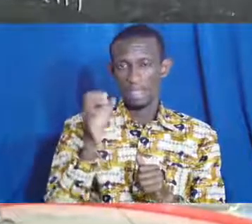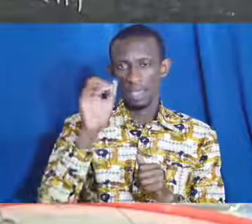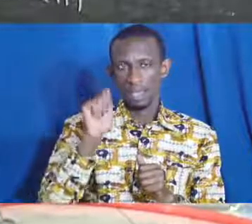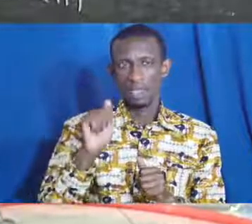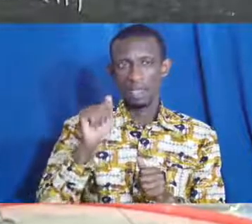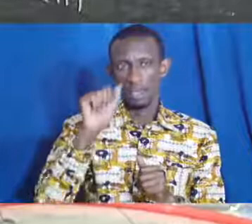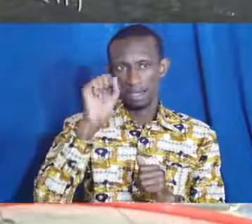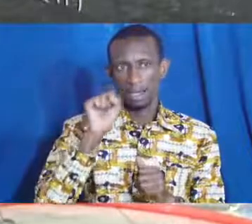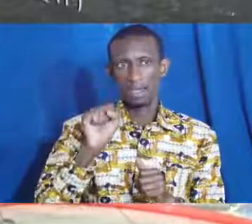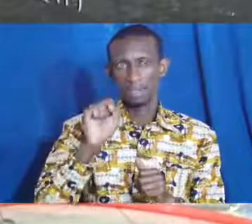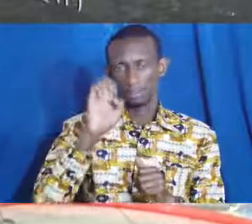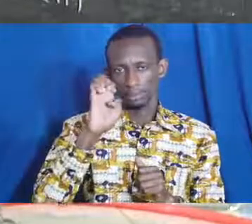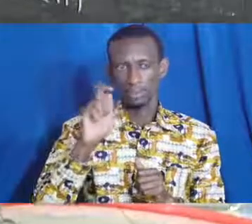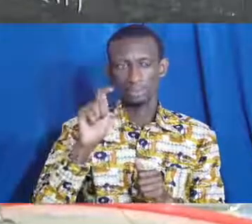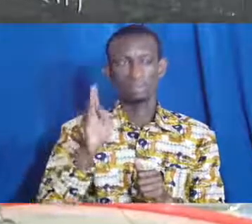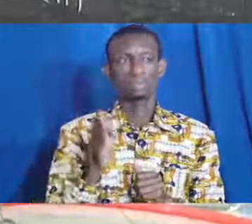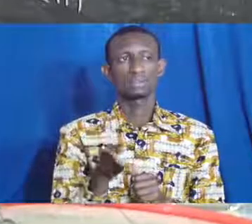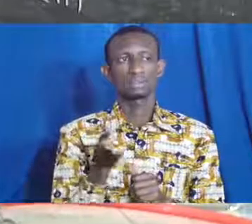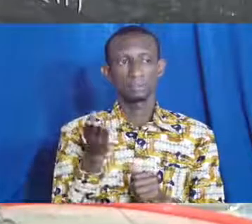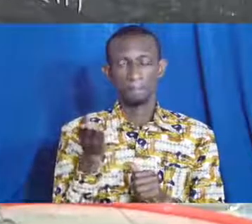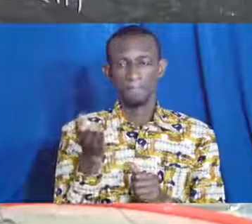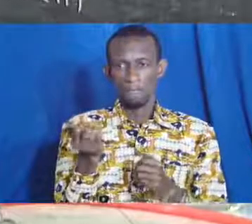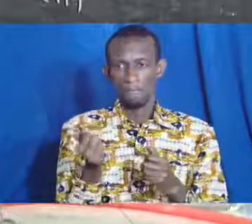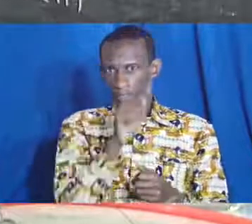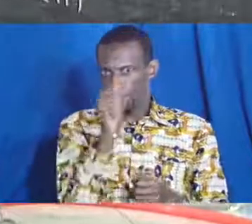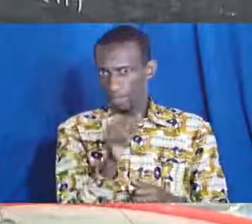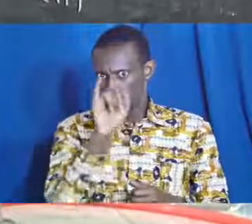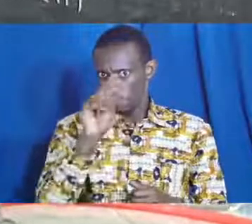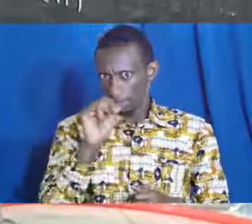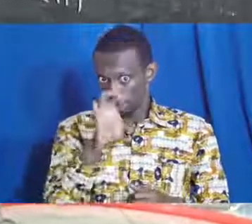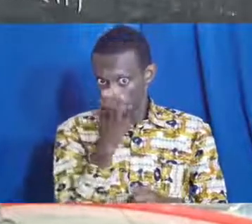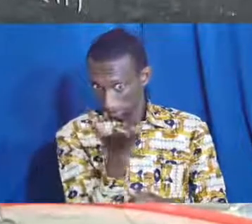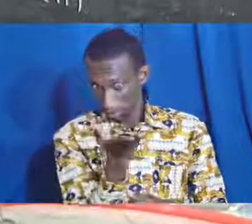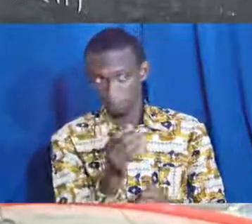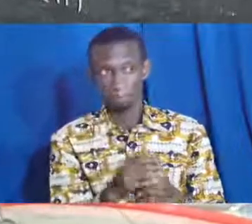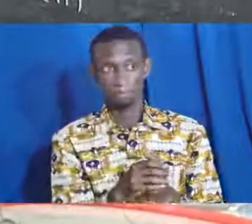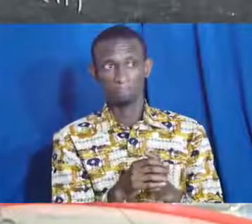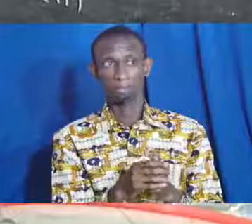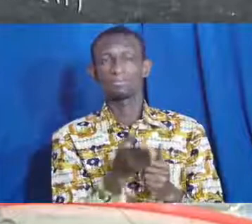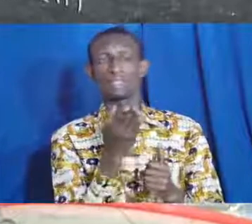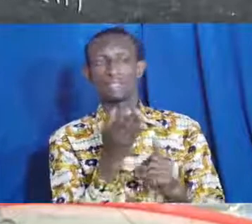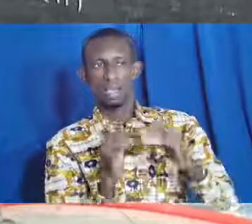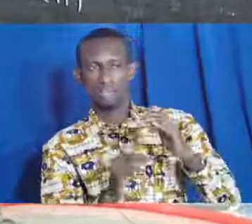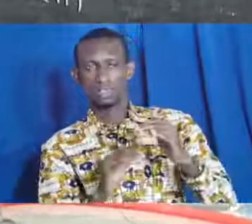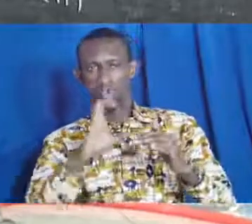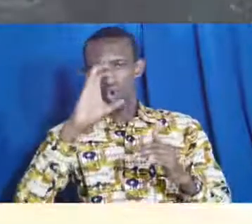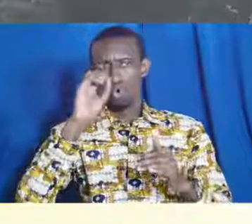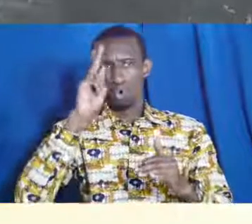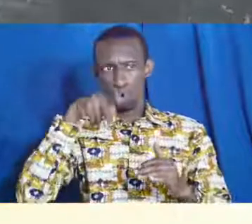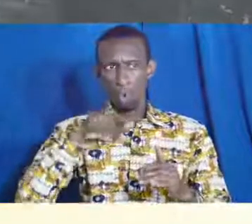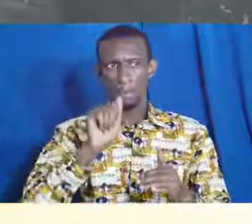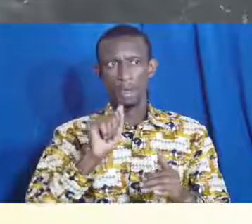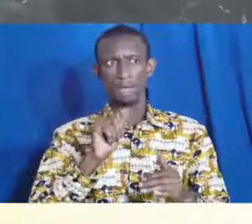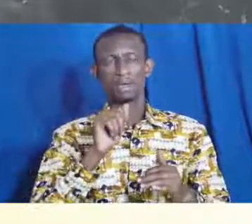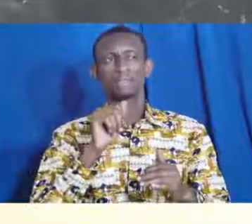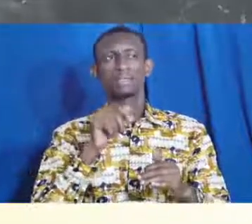zinc and copper, so if you have zinc here, This is the copper. It means that zinc is more